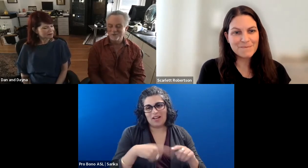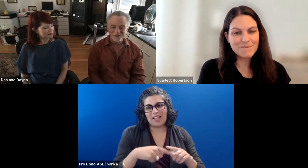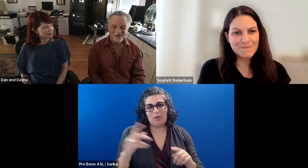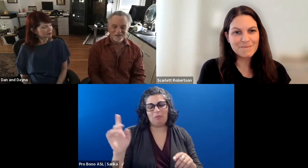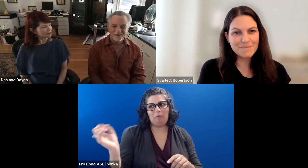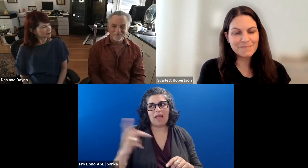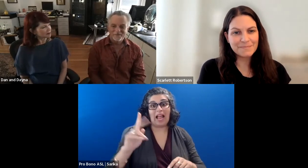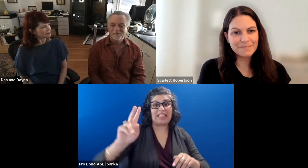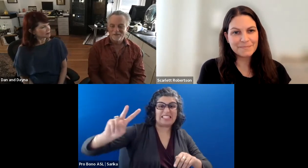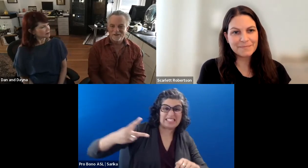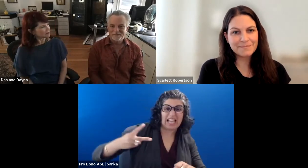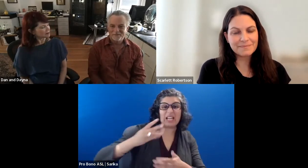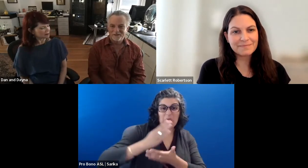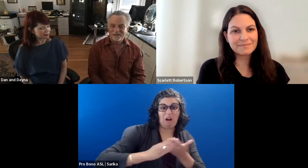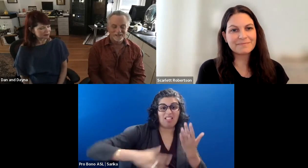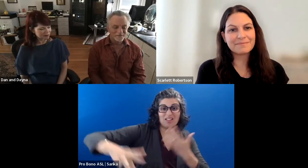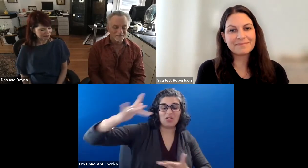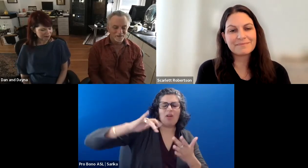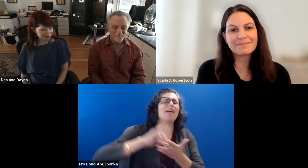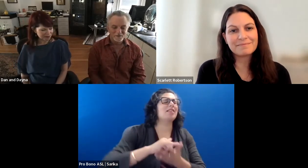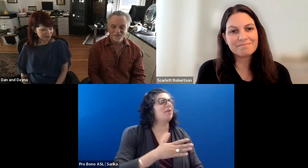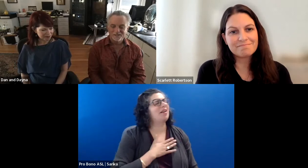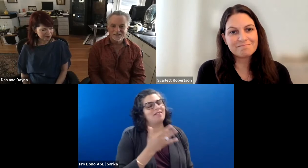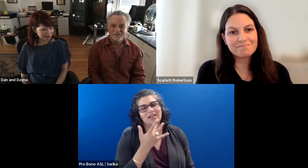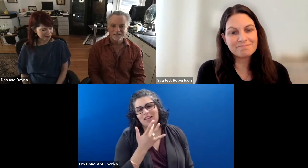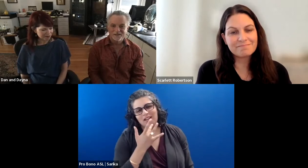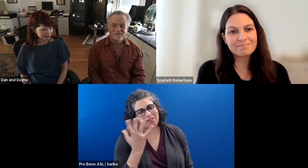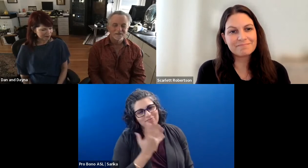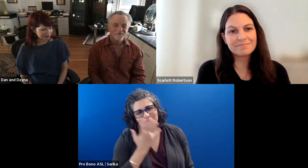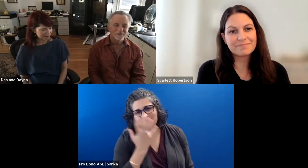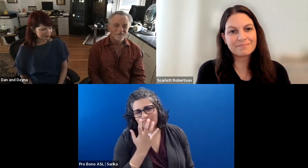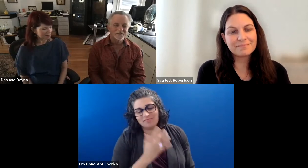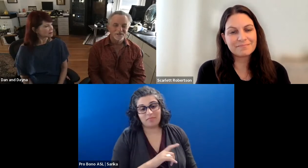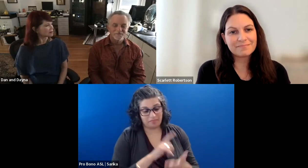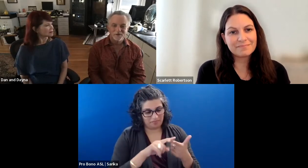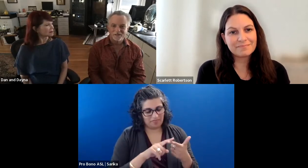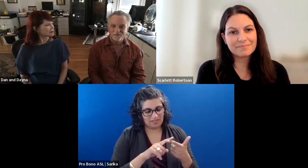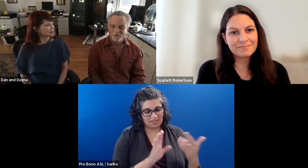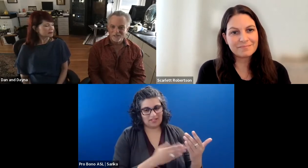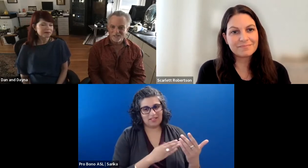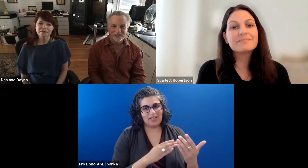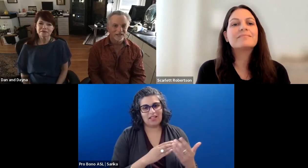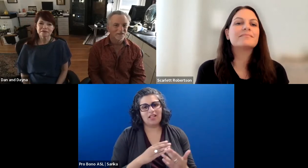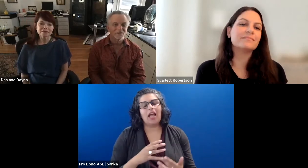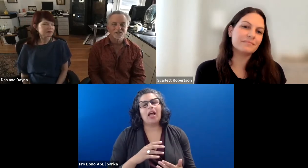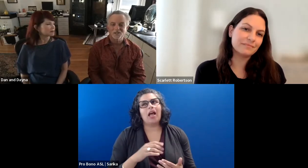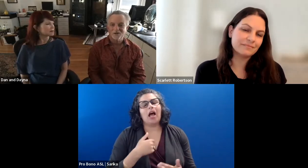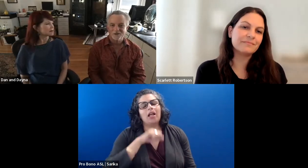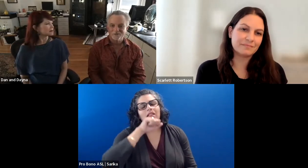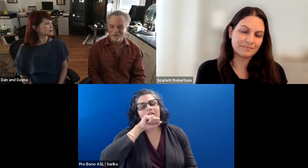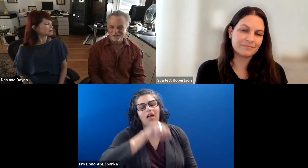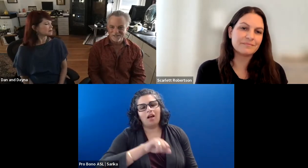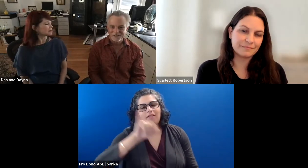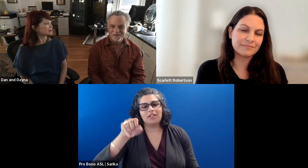of the tour. That would be my favorite. And then musically, I love Jeff Buckley's voice, and I love his